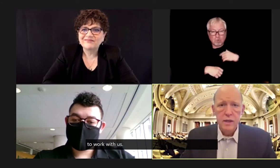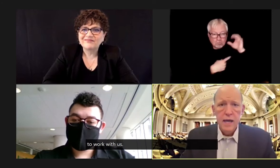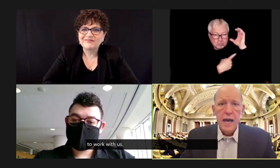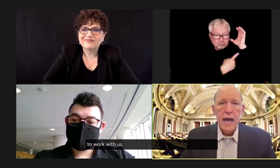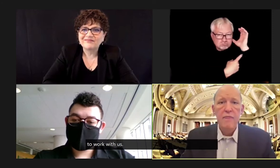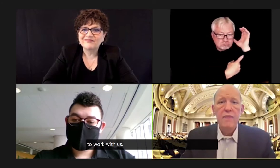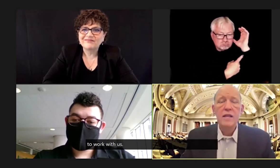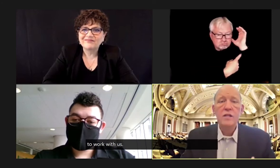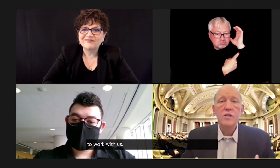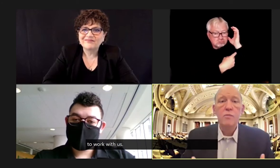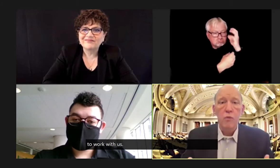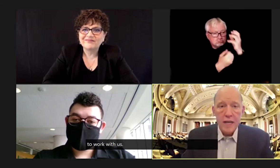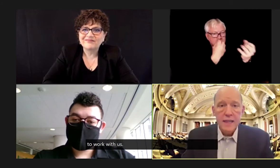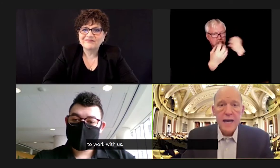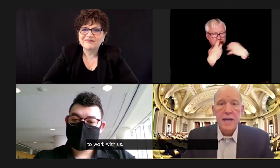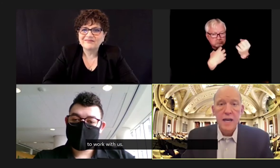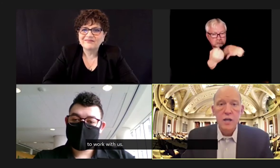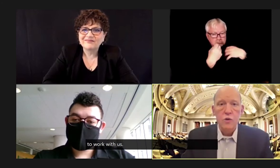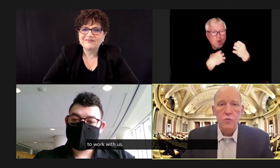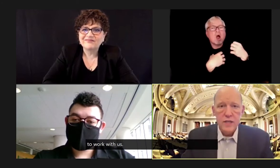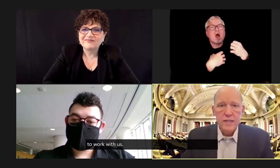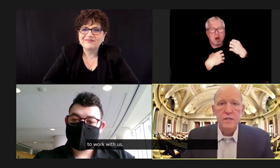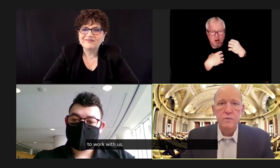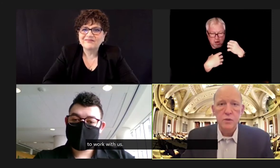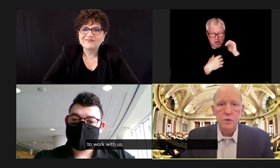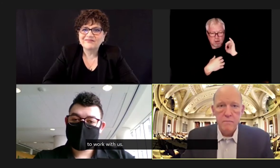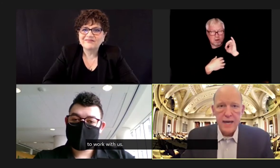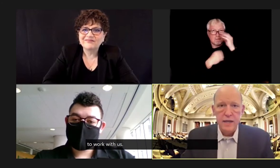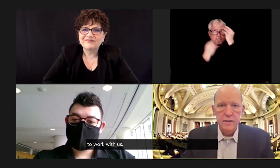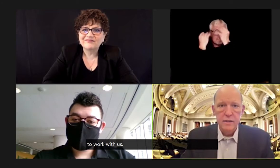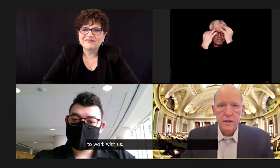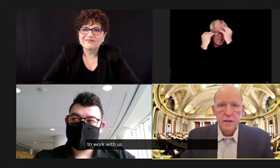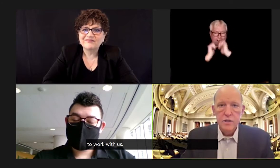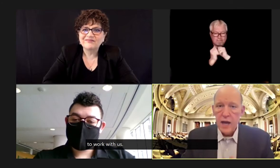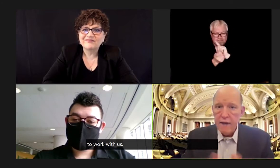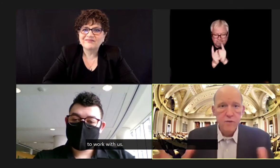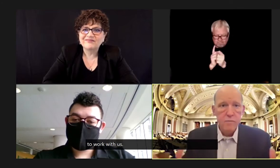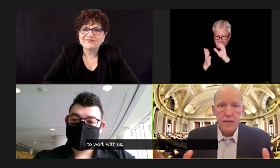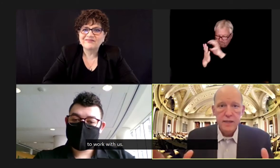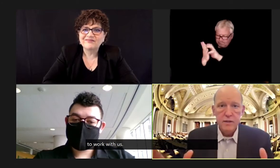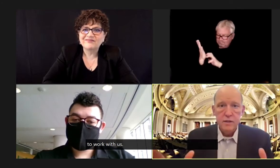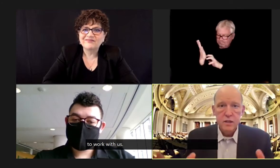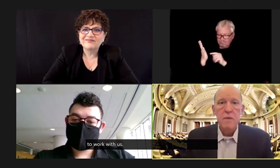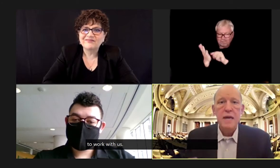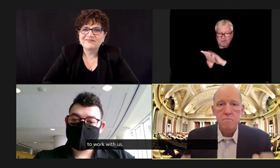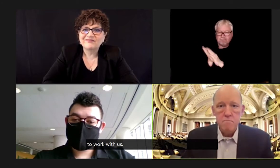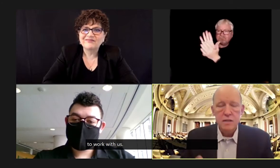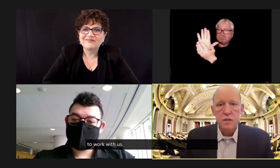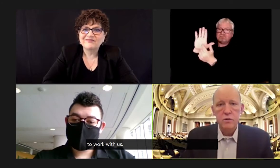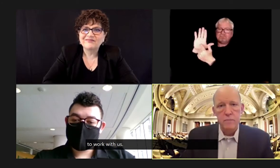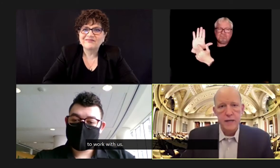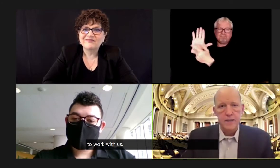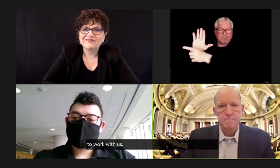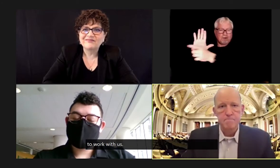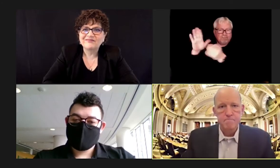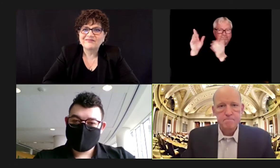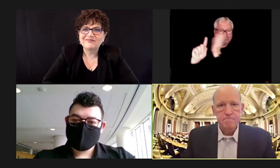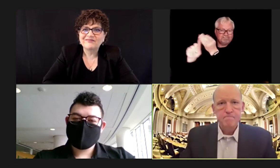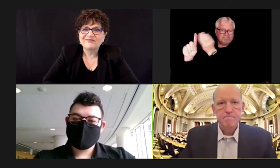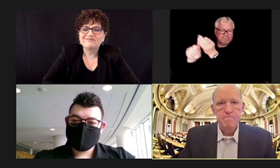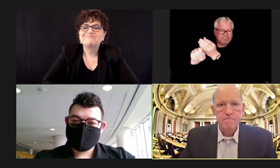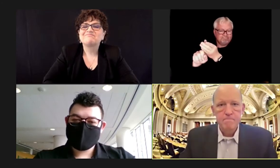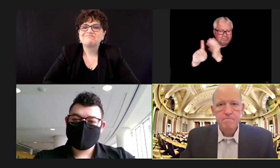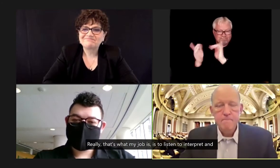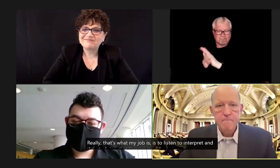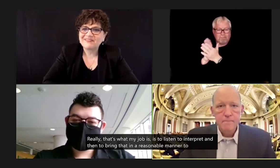interpret, and then to bring that in a reasonable manner to everybody to make Minnesota better.